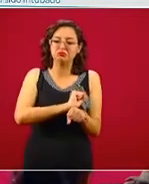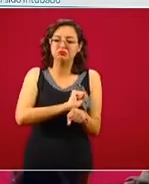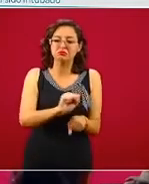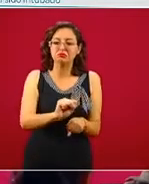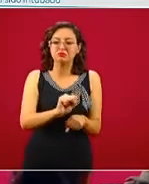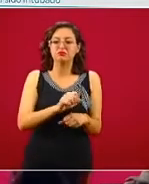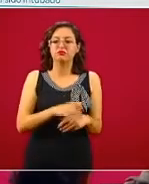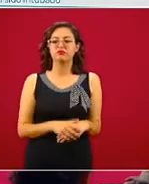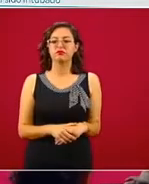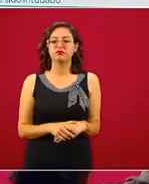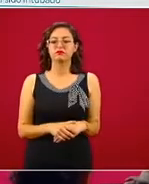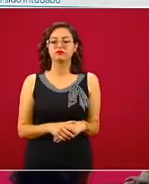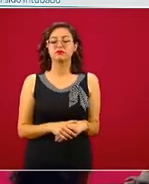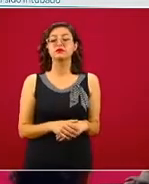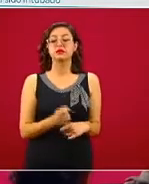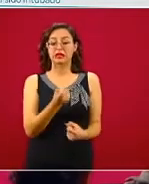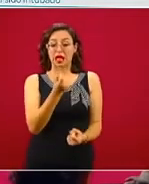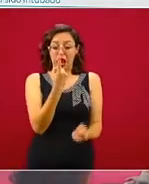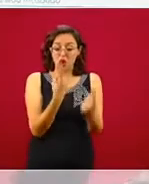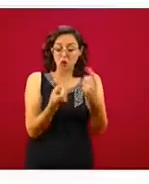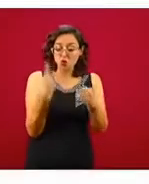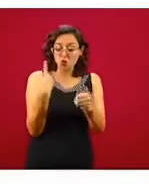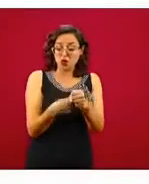account for most of the confirmed cases,